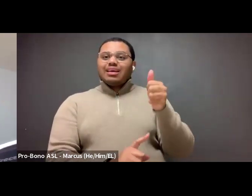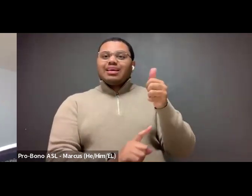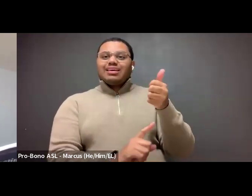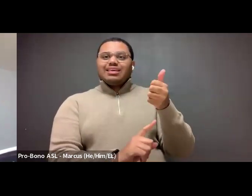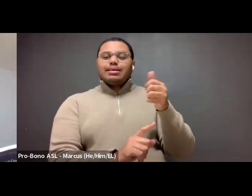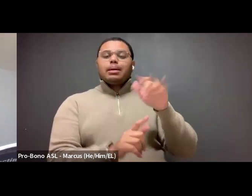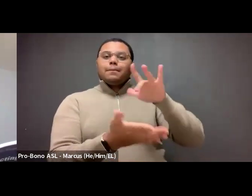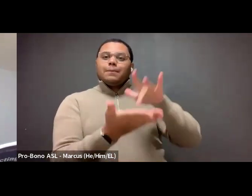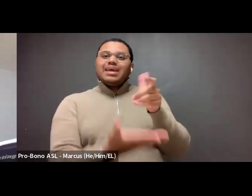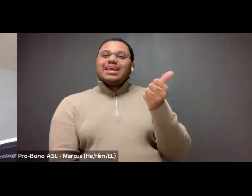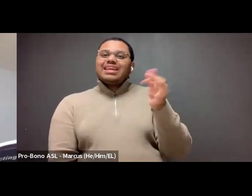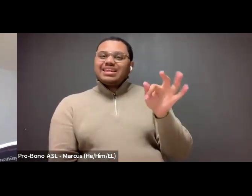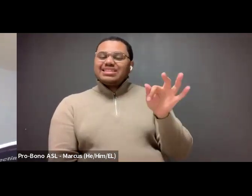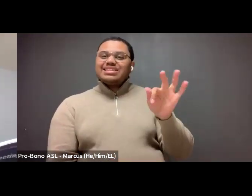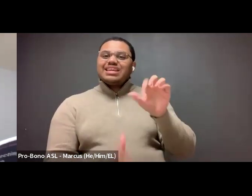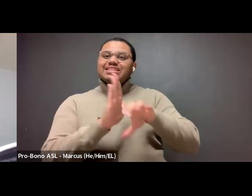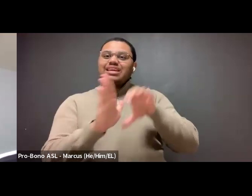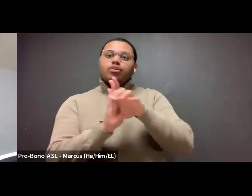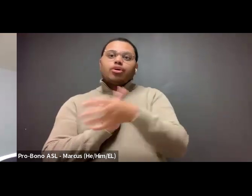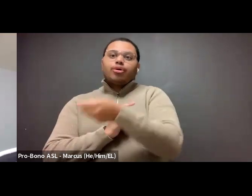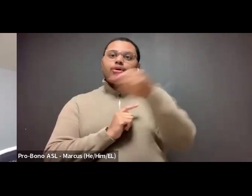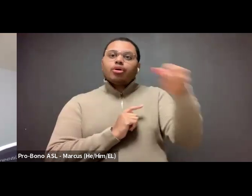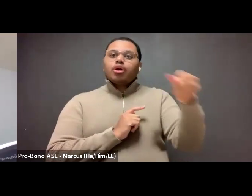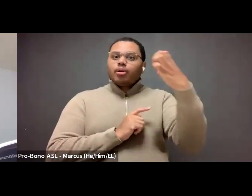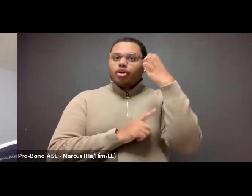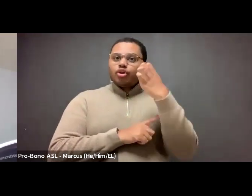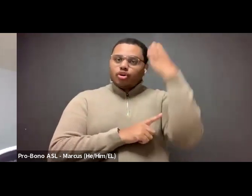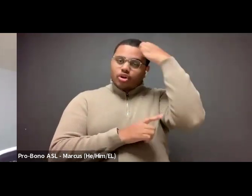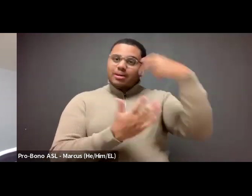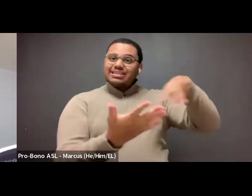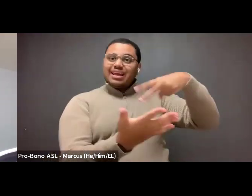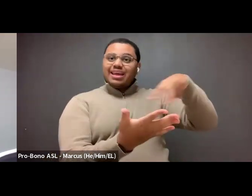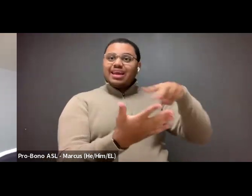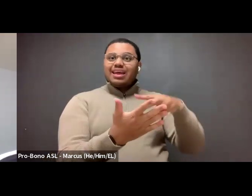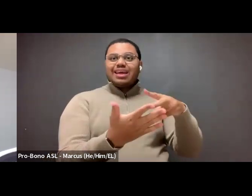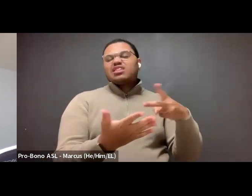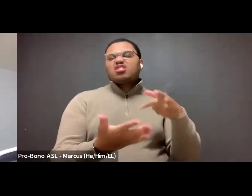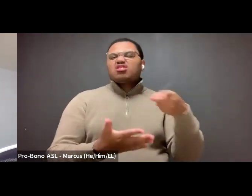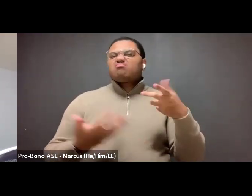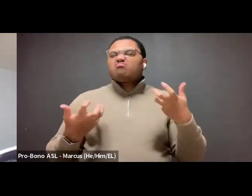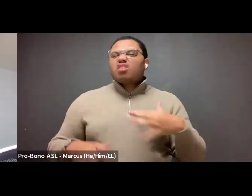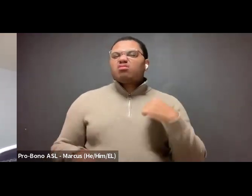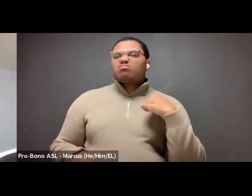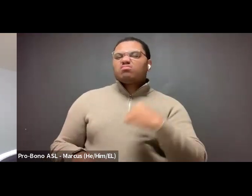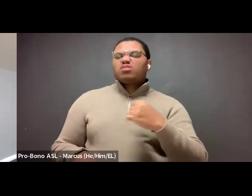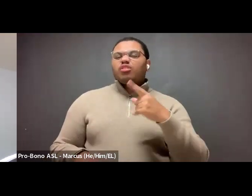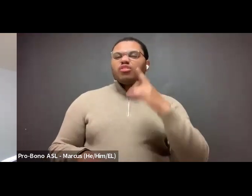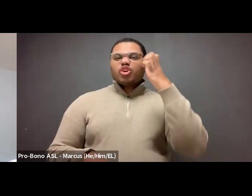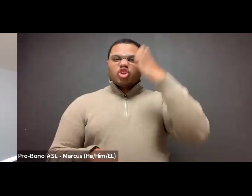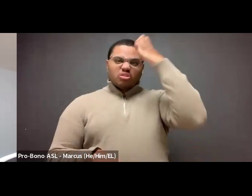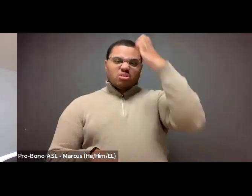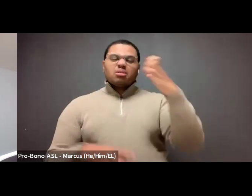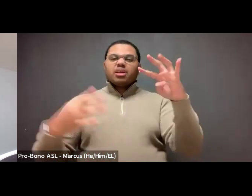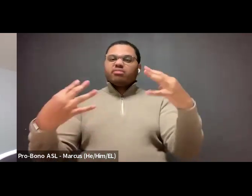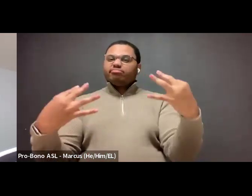in the mid-19th century and brought to Europe to dance against her will for European audiences.